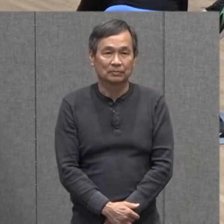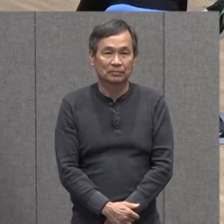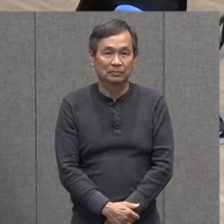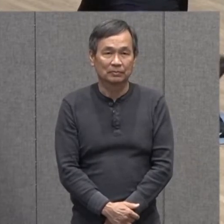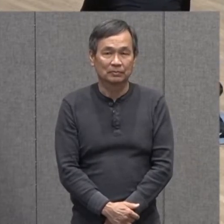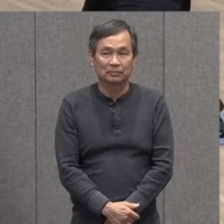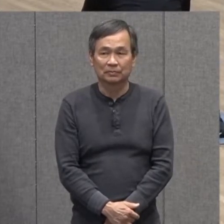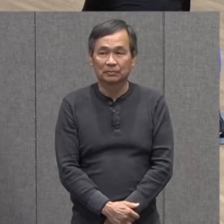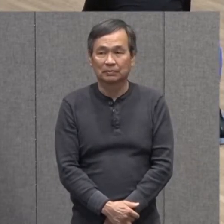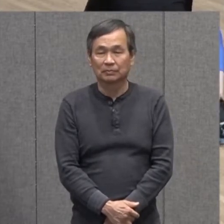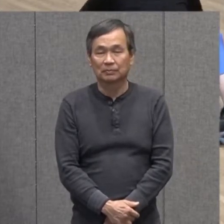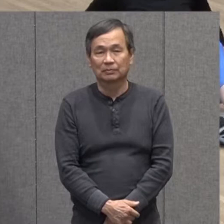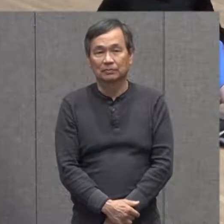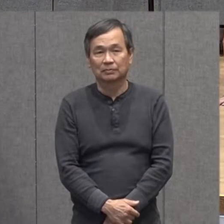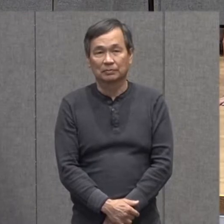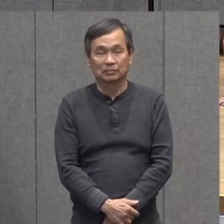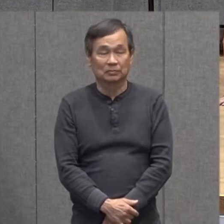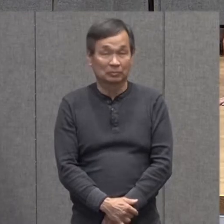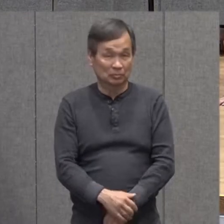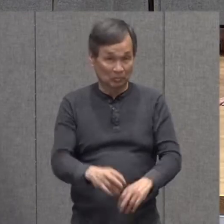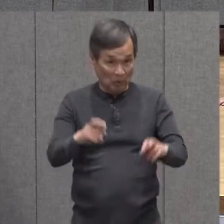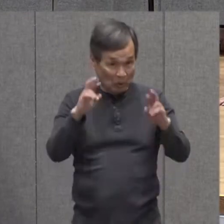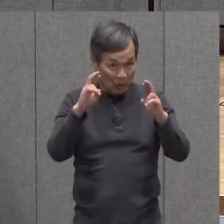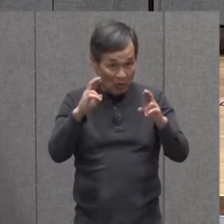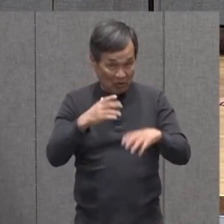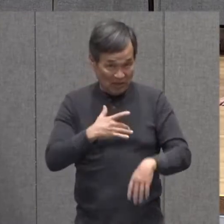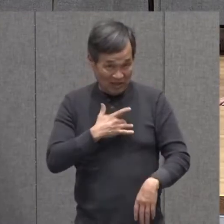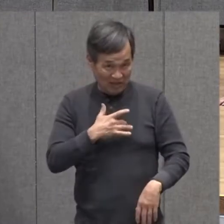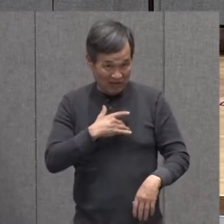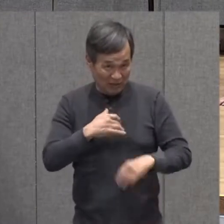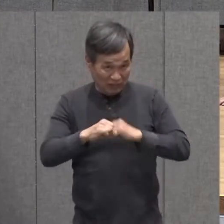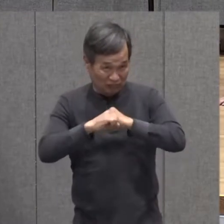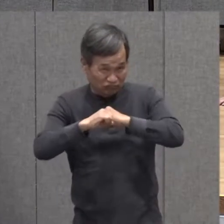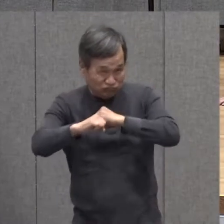Good job. Hopefully you were feeling that in your hamstrings and